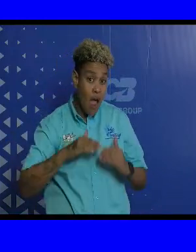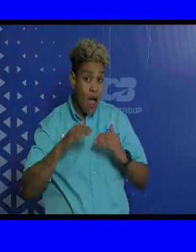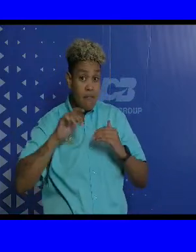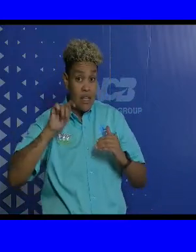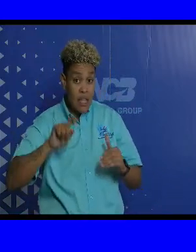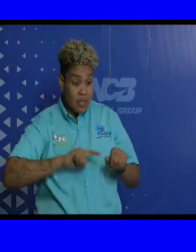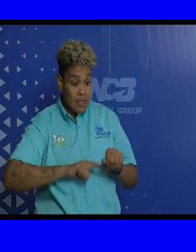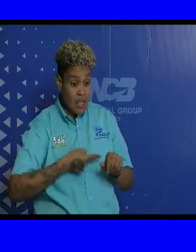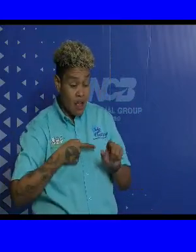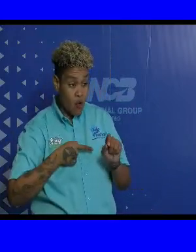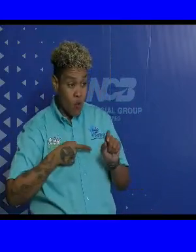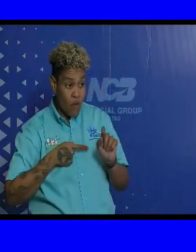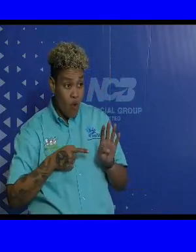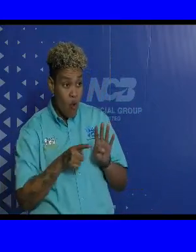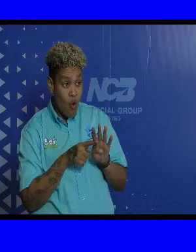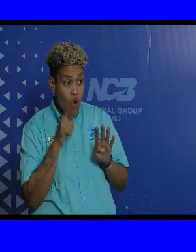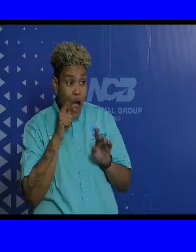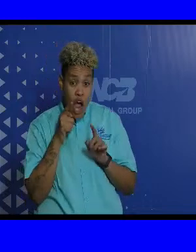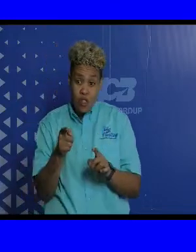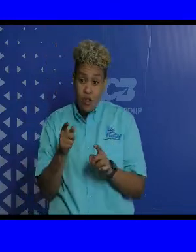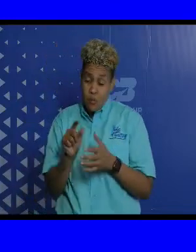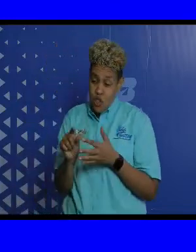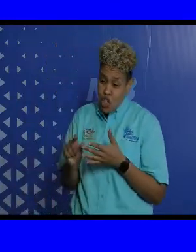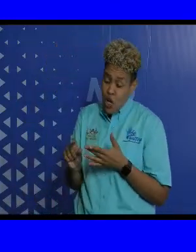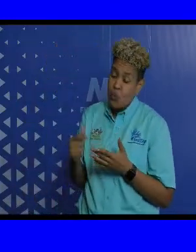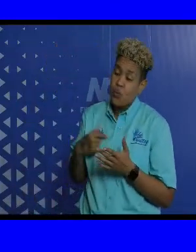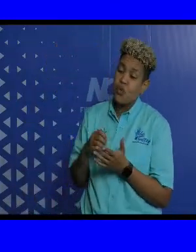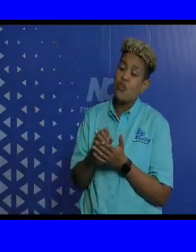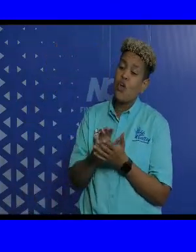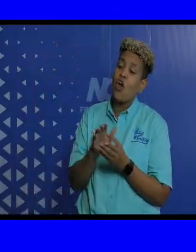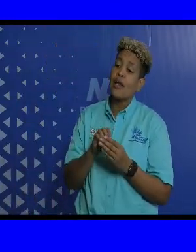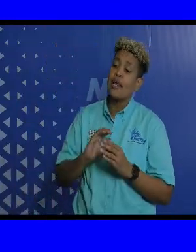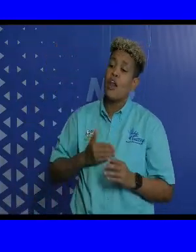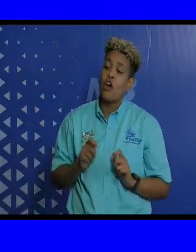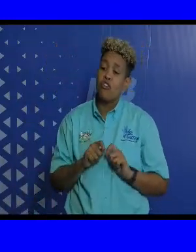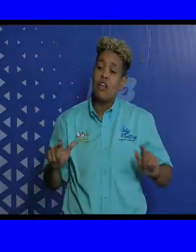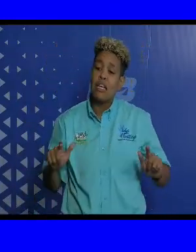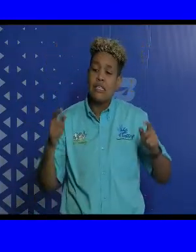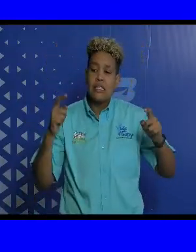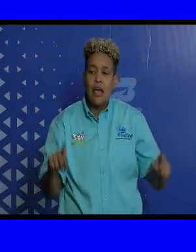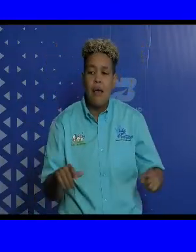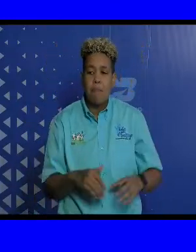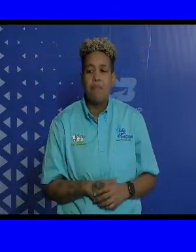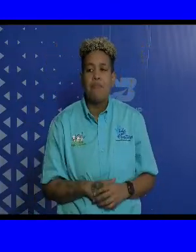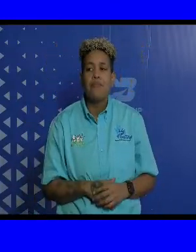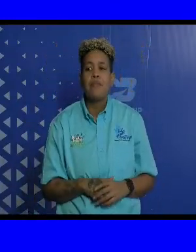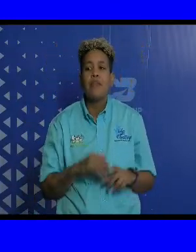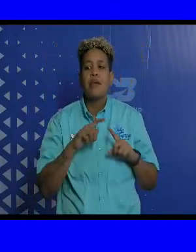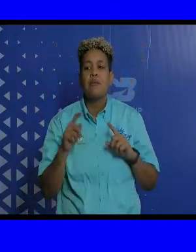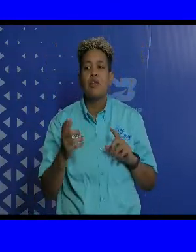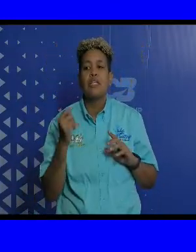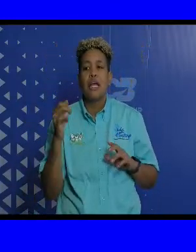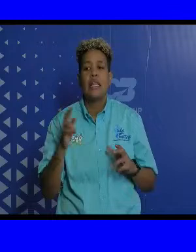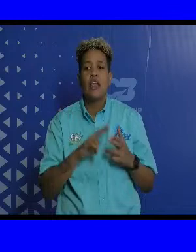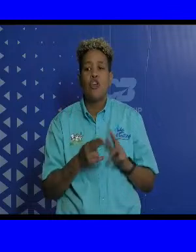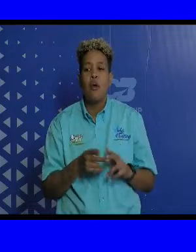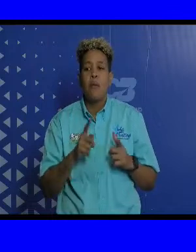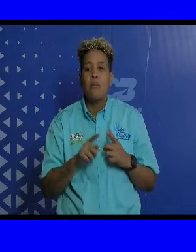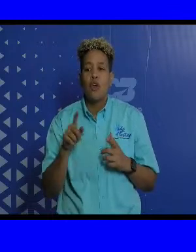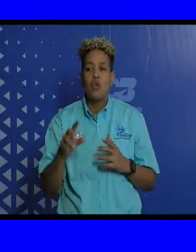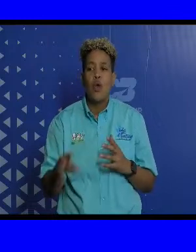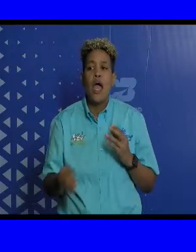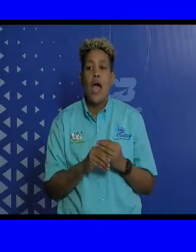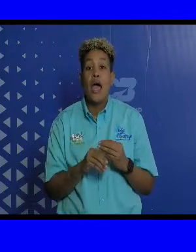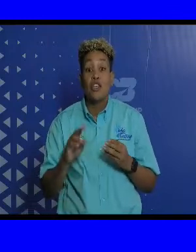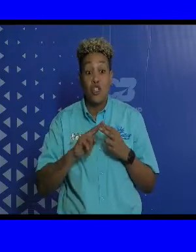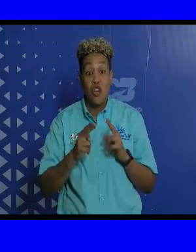tax that's attributable to shareholders that we reported in our release. But you take that number and you add